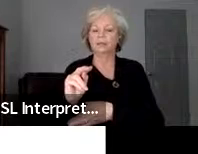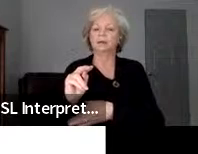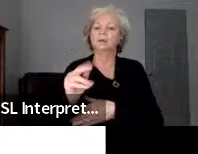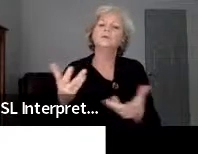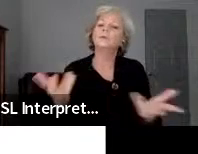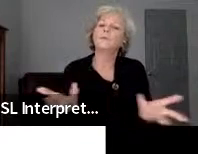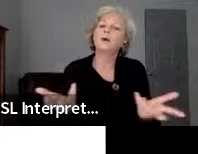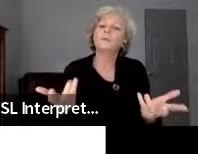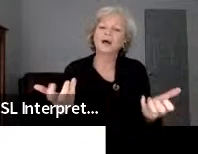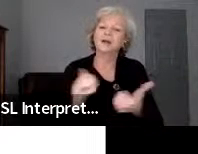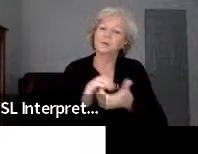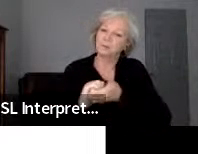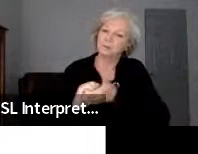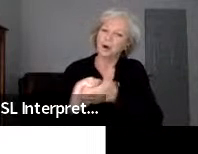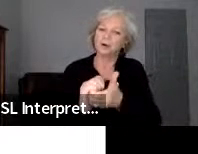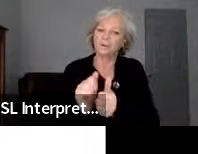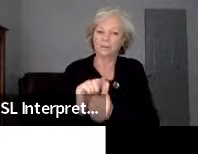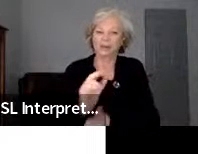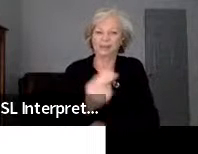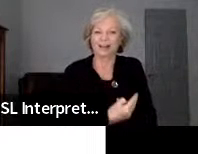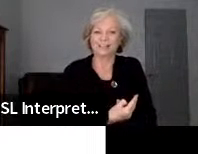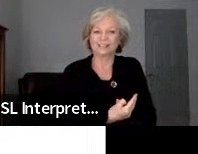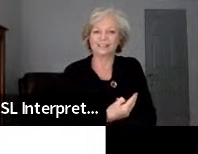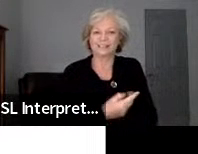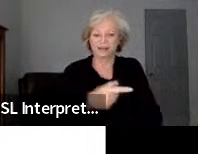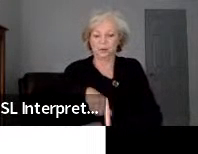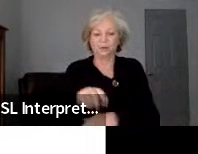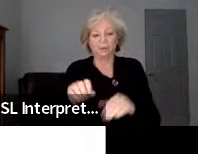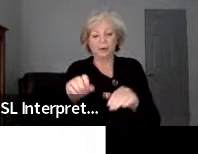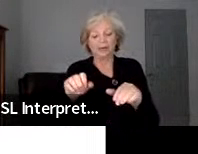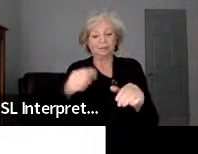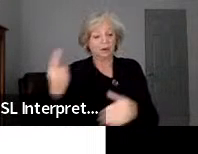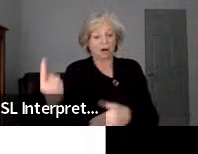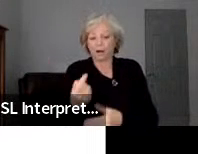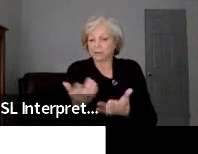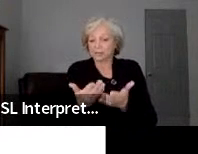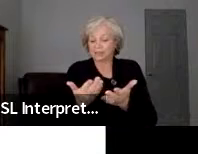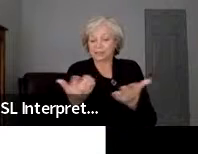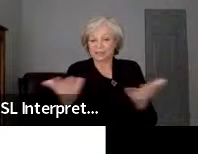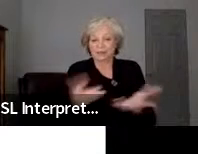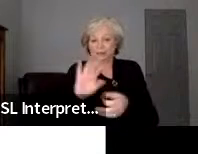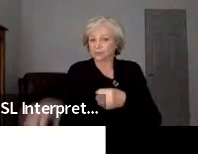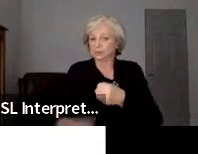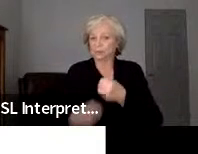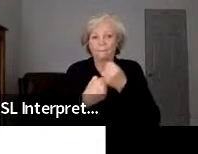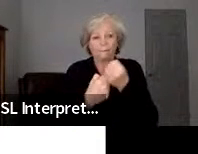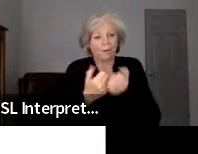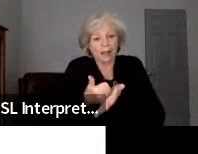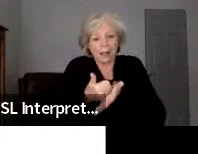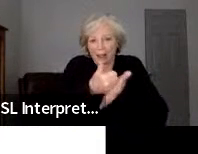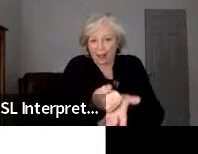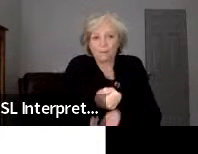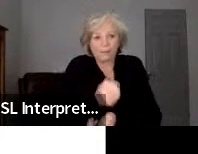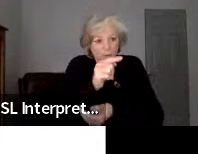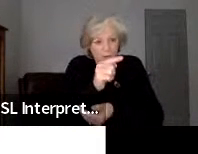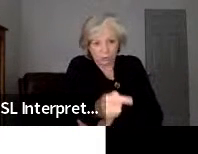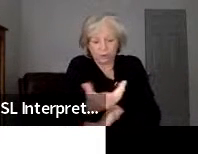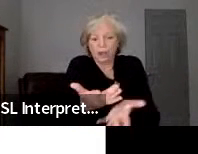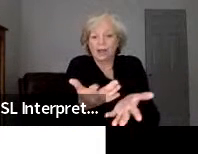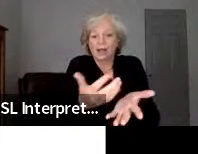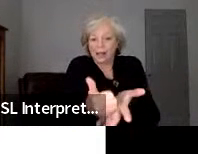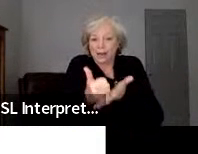and we can always, we'll always be here to, to help you, help us.